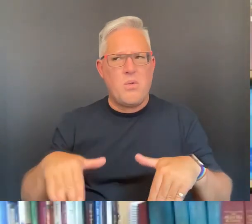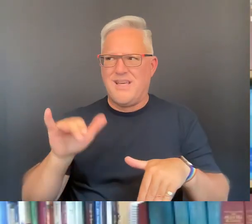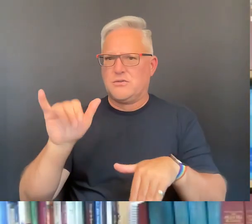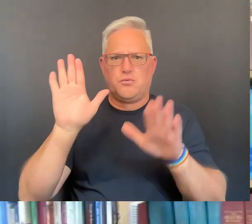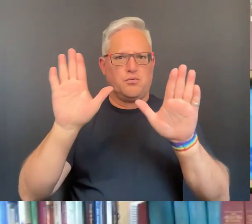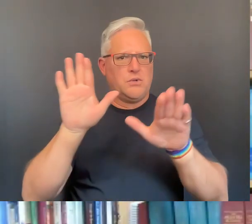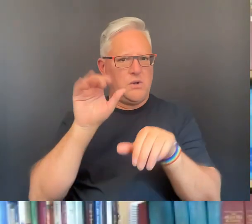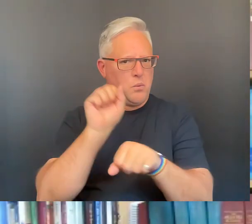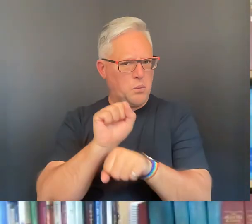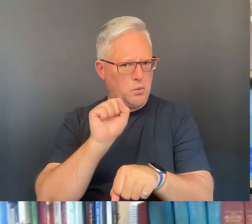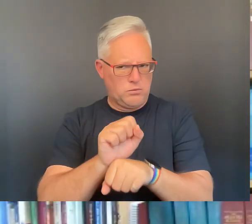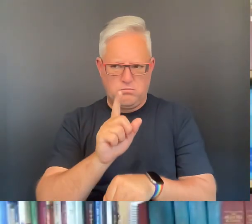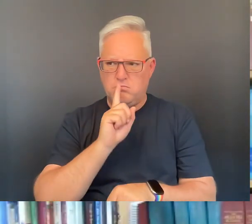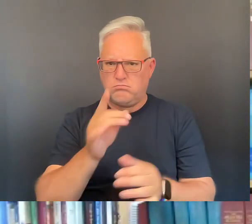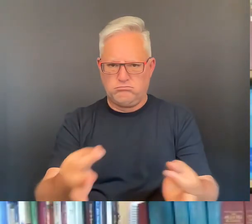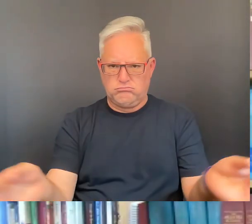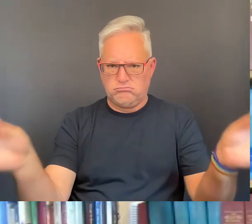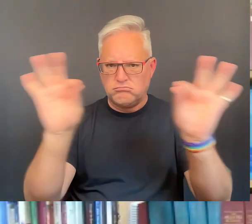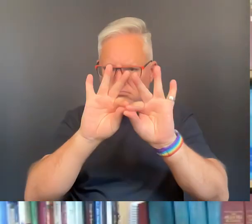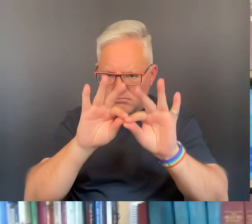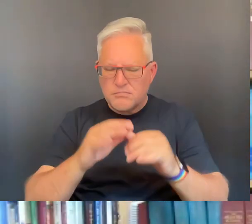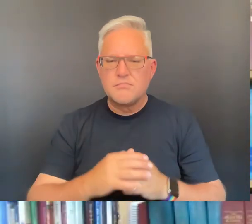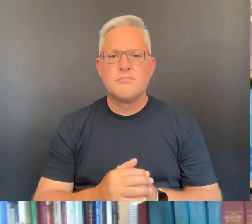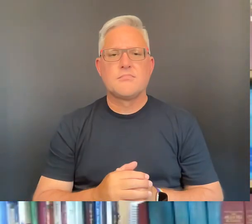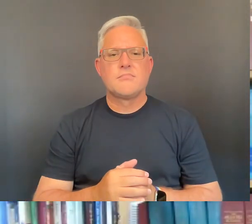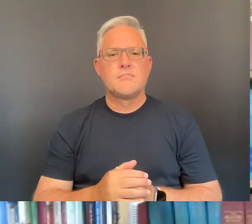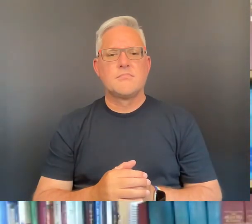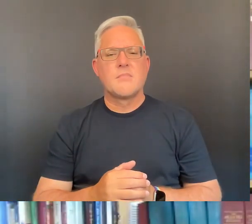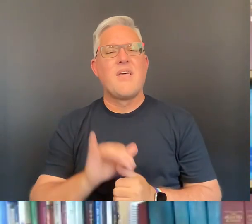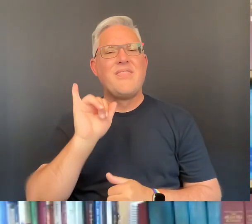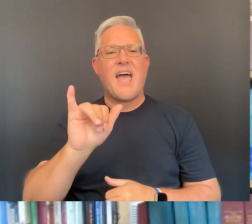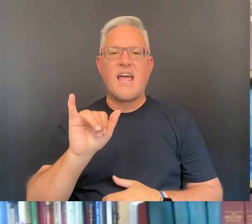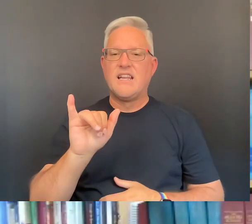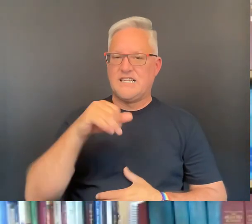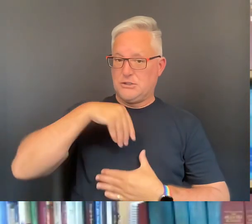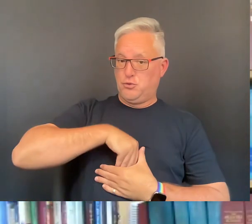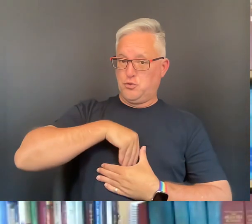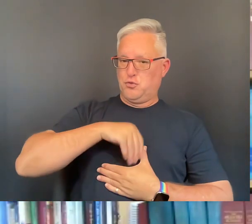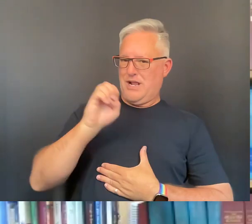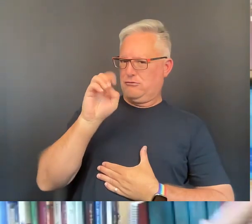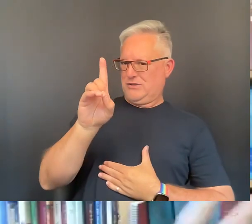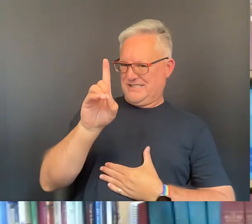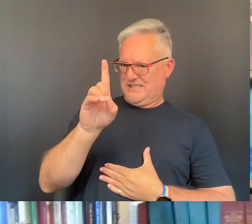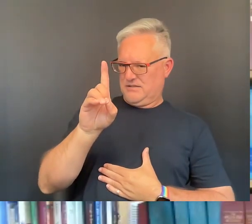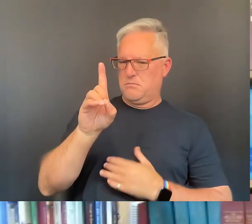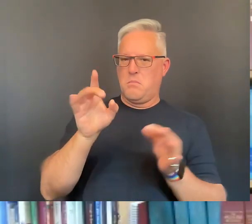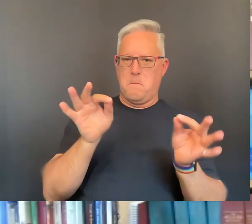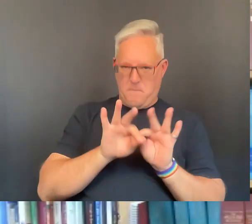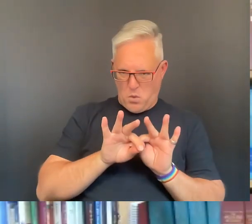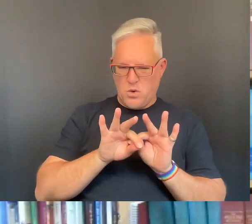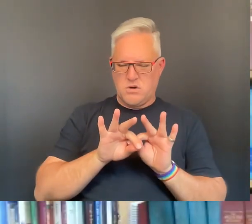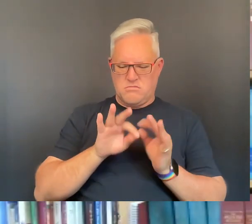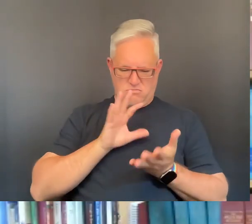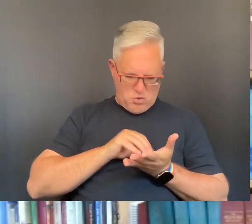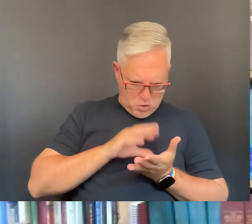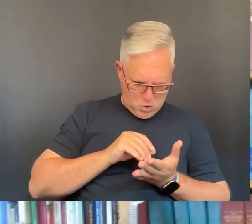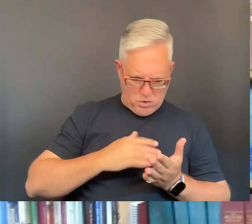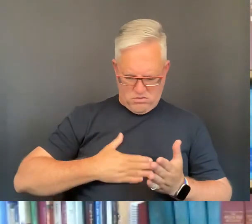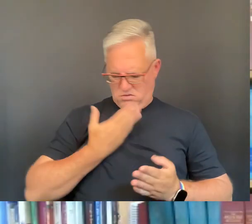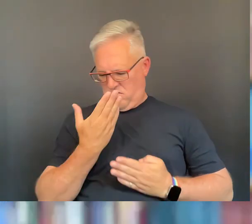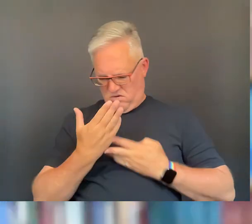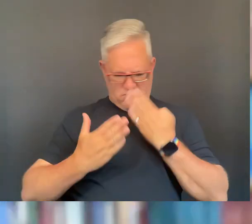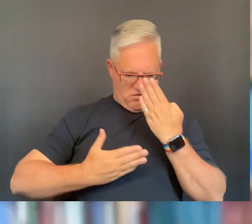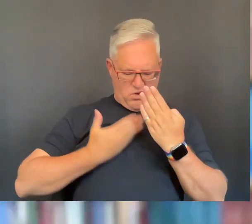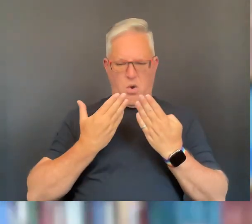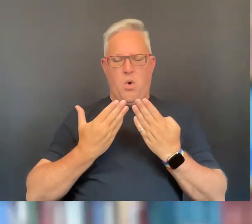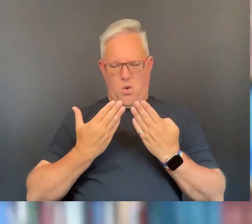work that is necessary with education internal, but also looking outward.